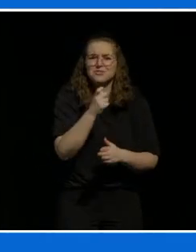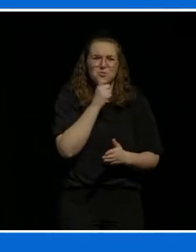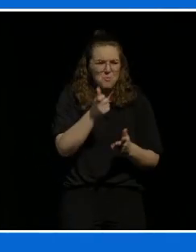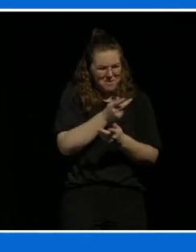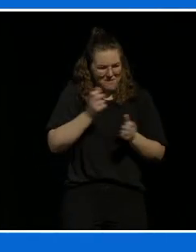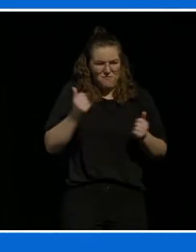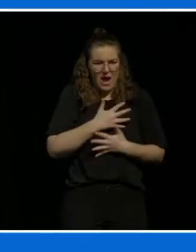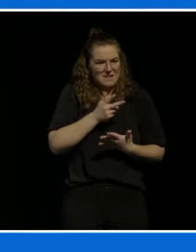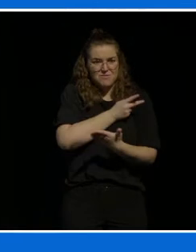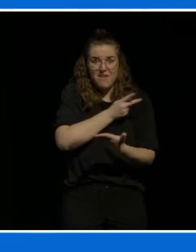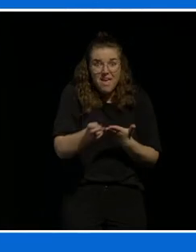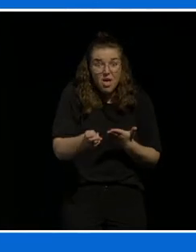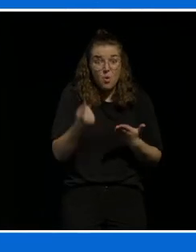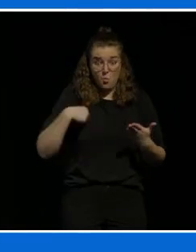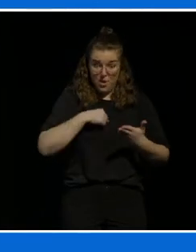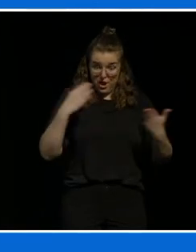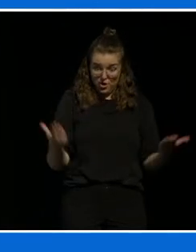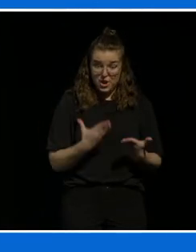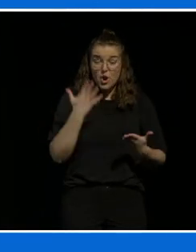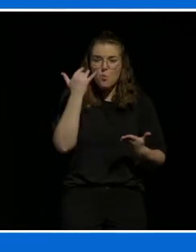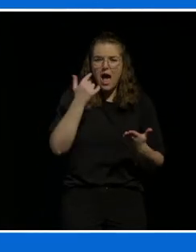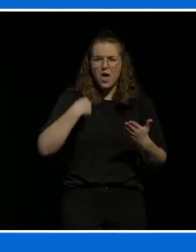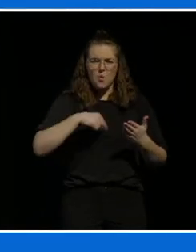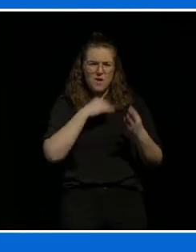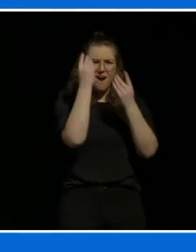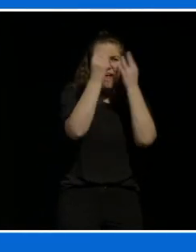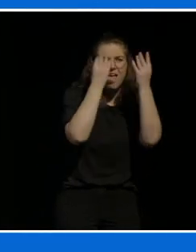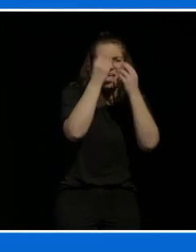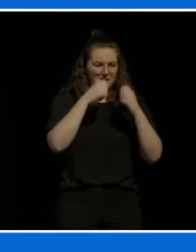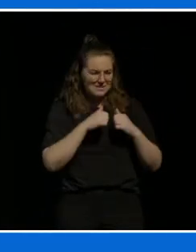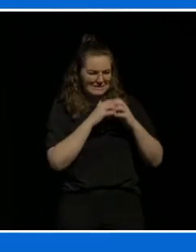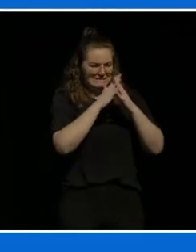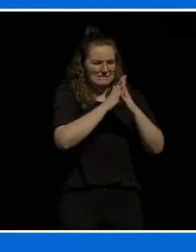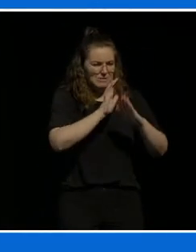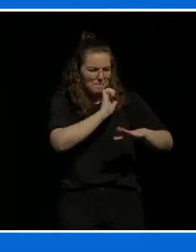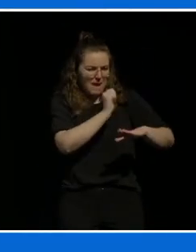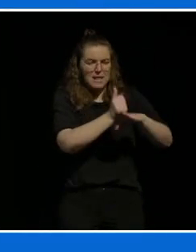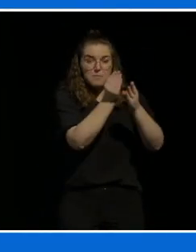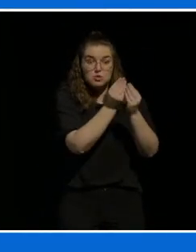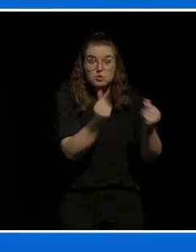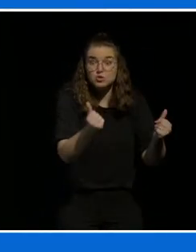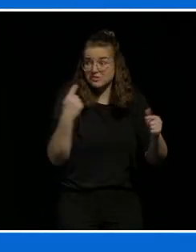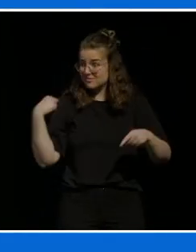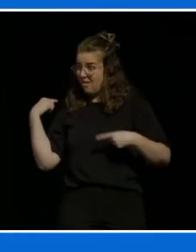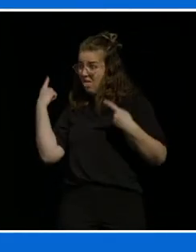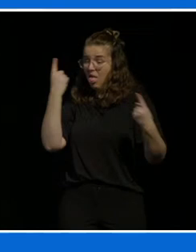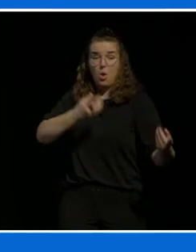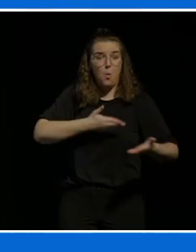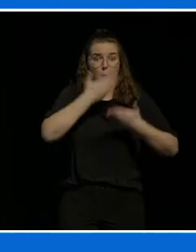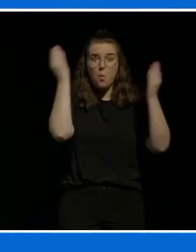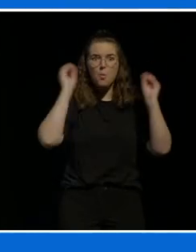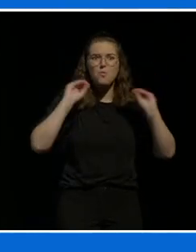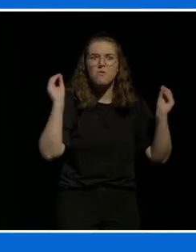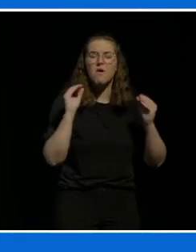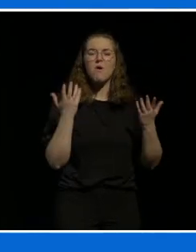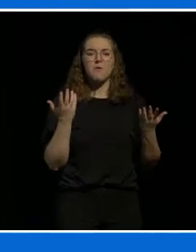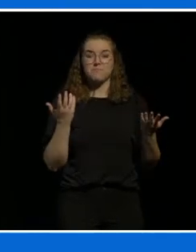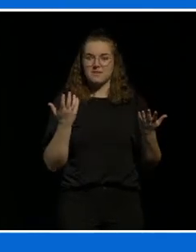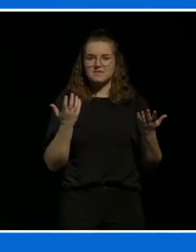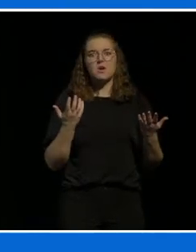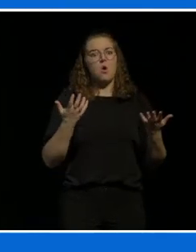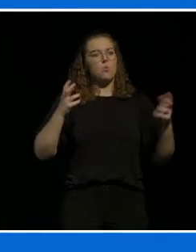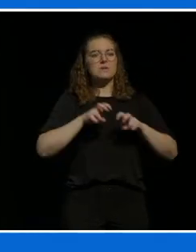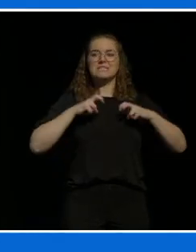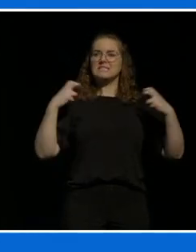because we are building solutions that have not existed in human history. And it is much easier to sit up here and point out what isn't working